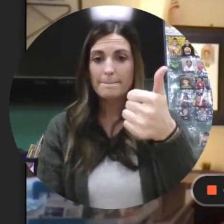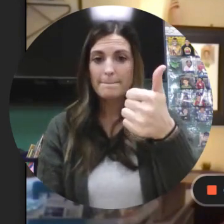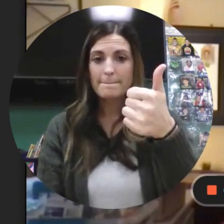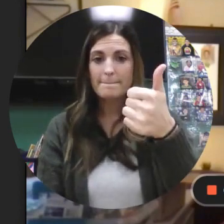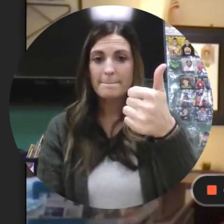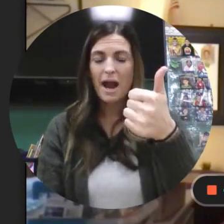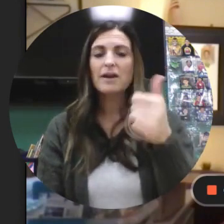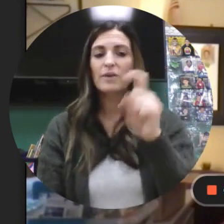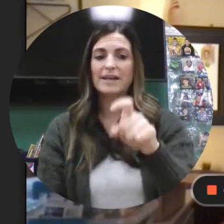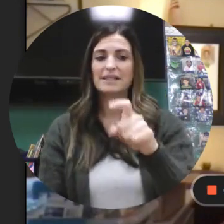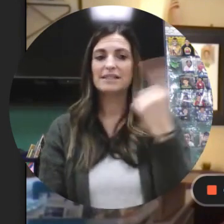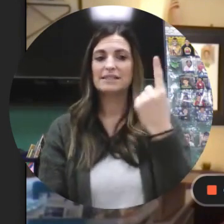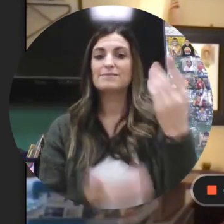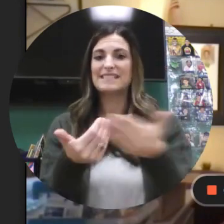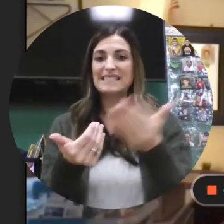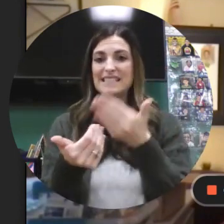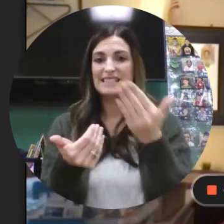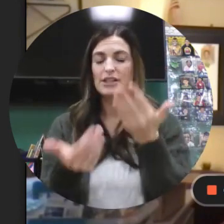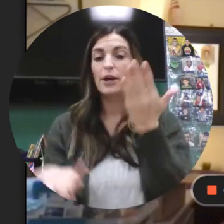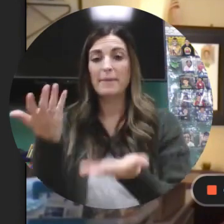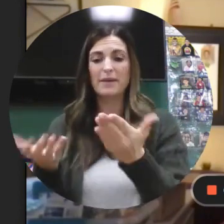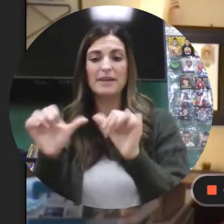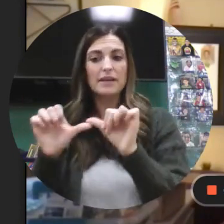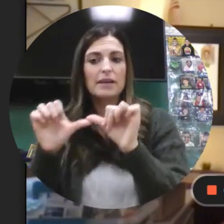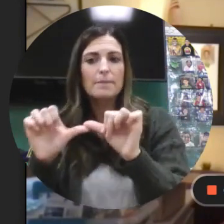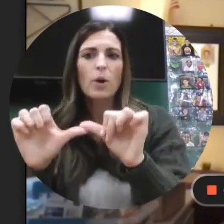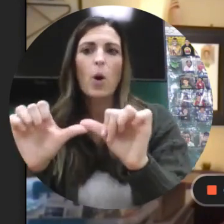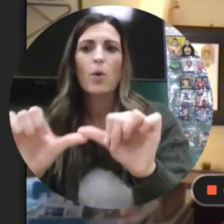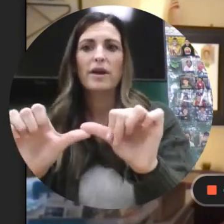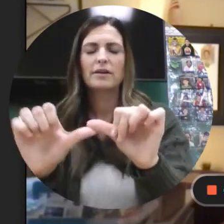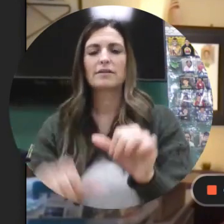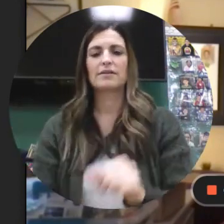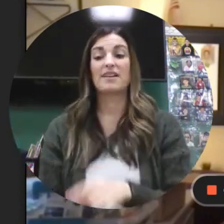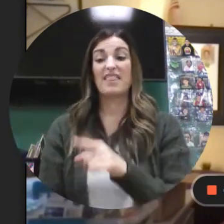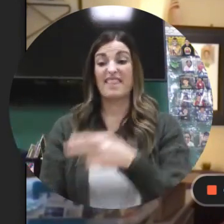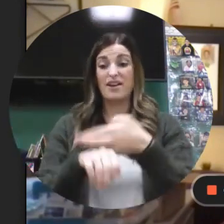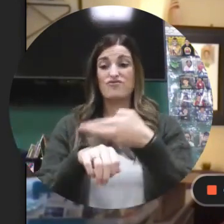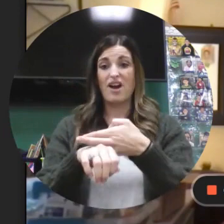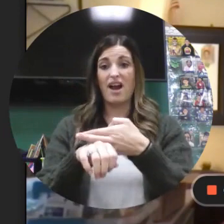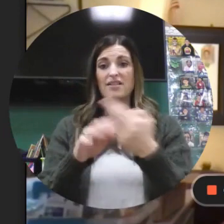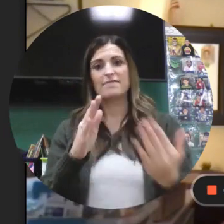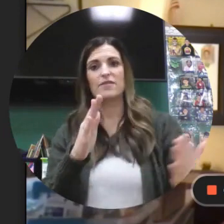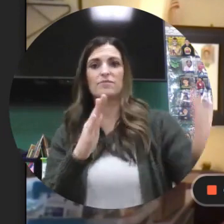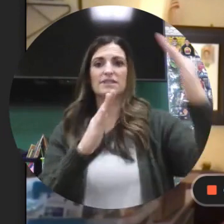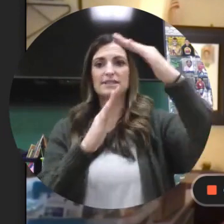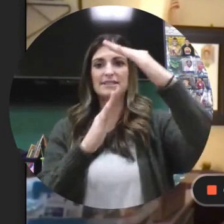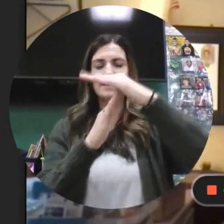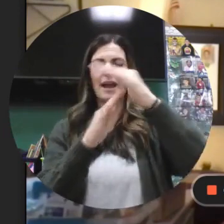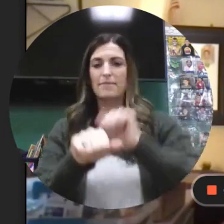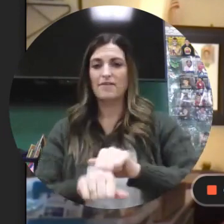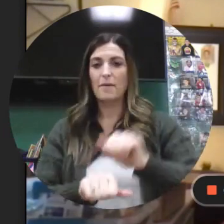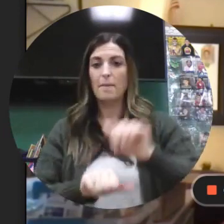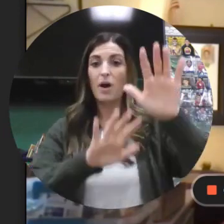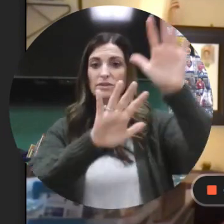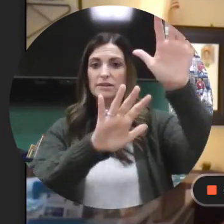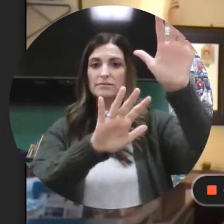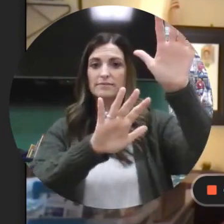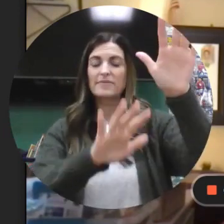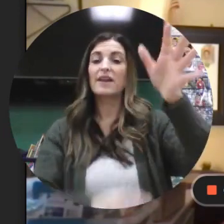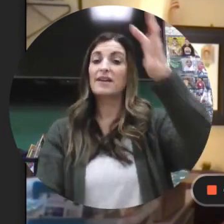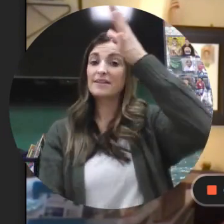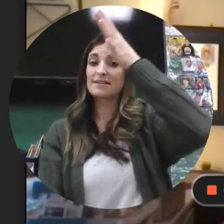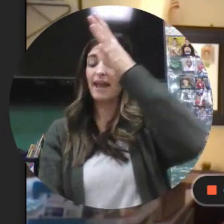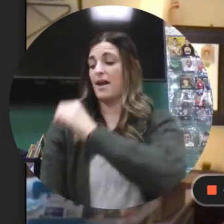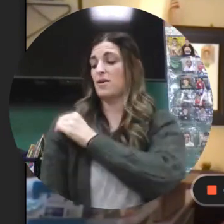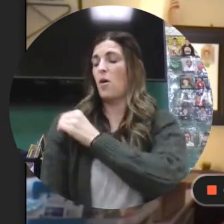something easier. Maybe keep going? That rock came from the top of Mount Cathodin. Dad, Owen, and I climbed that